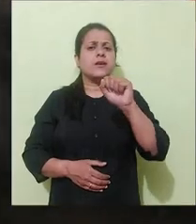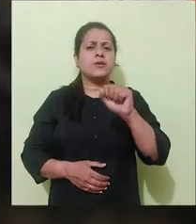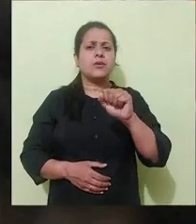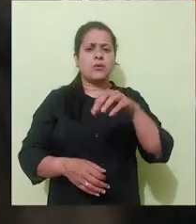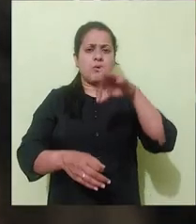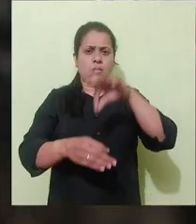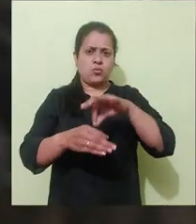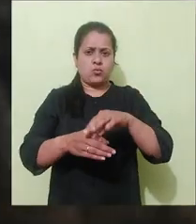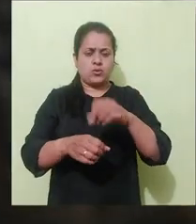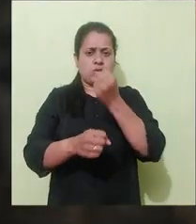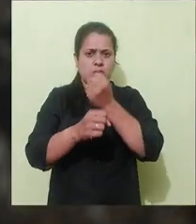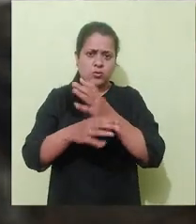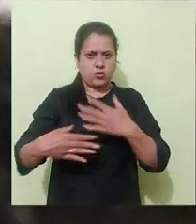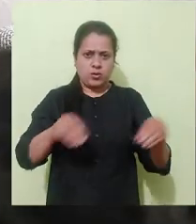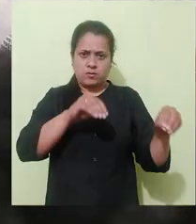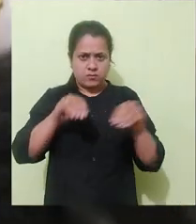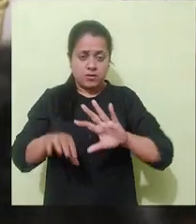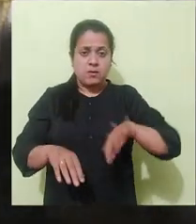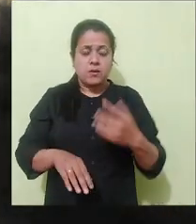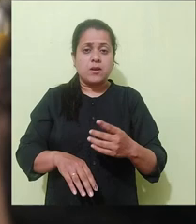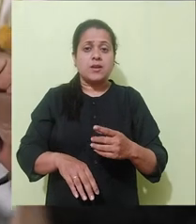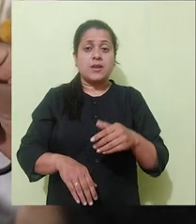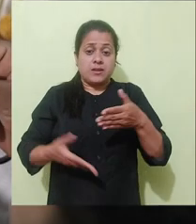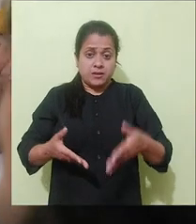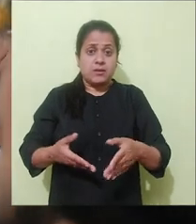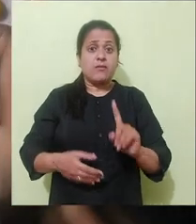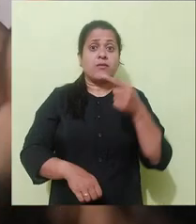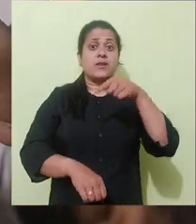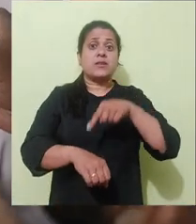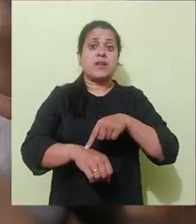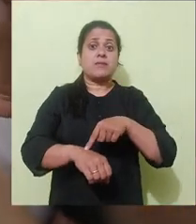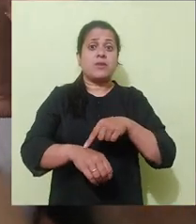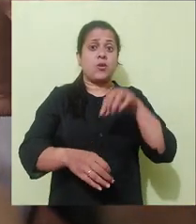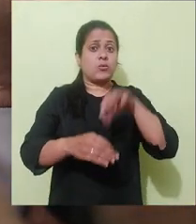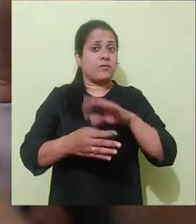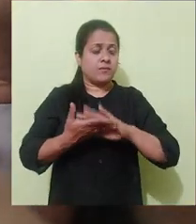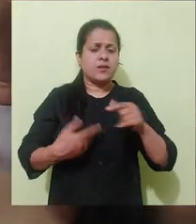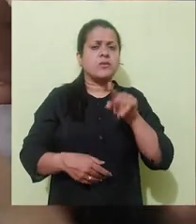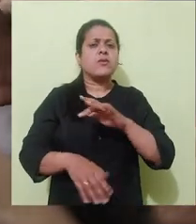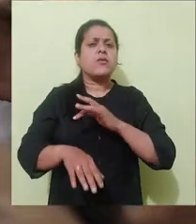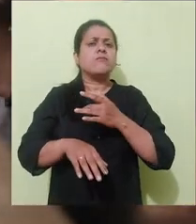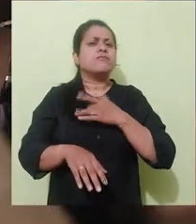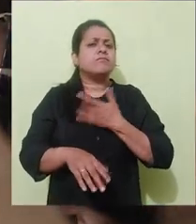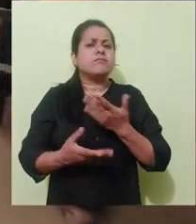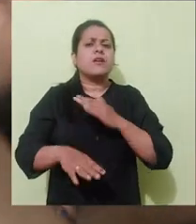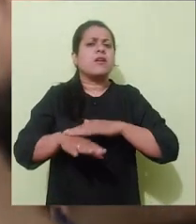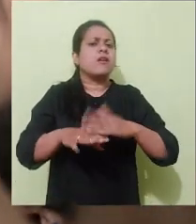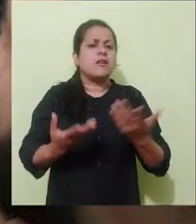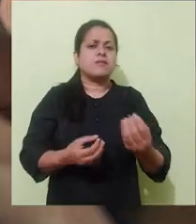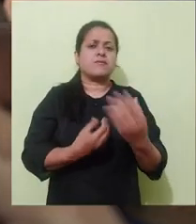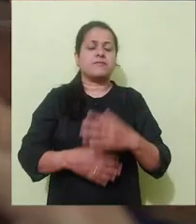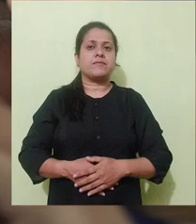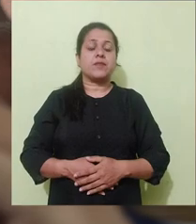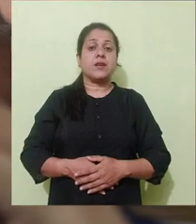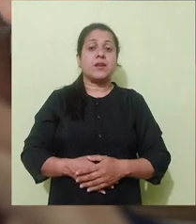Thank you, sir. So, this was your first experience in Goa, right after transferring your vote to Goa. So, what is the feel? How was the process